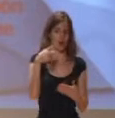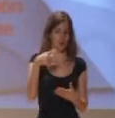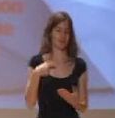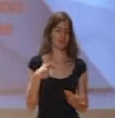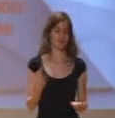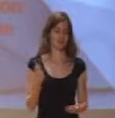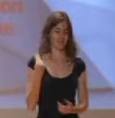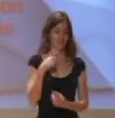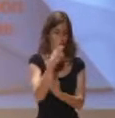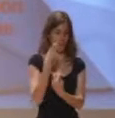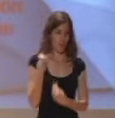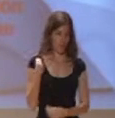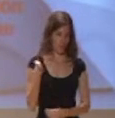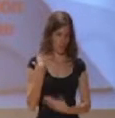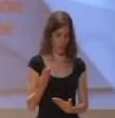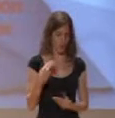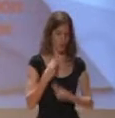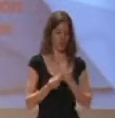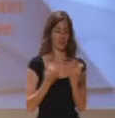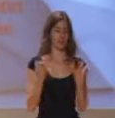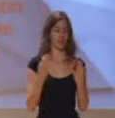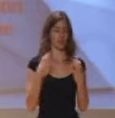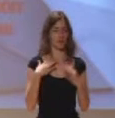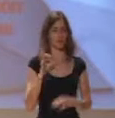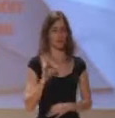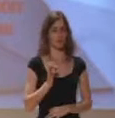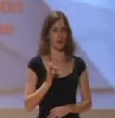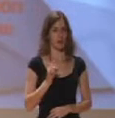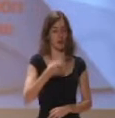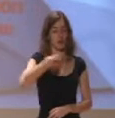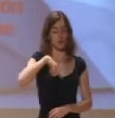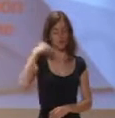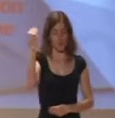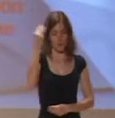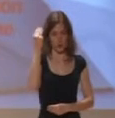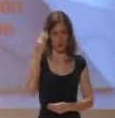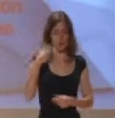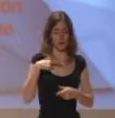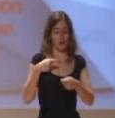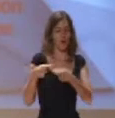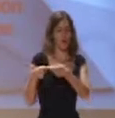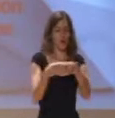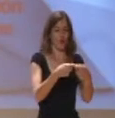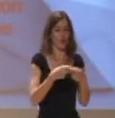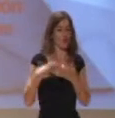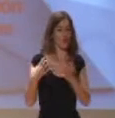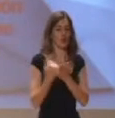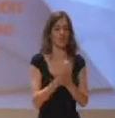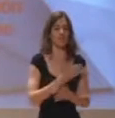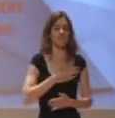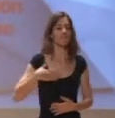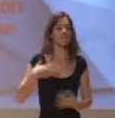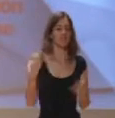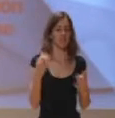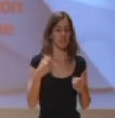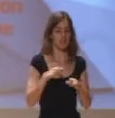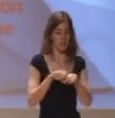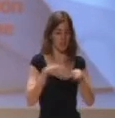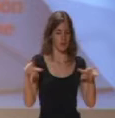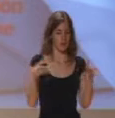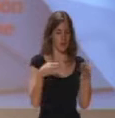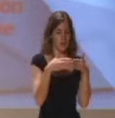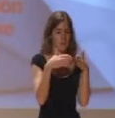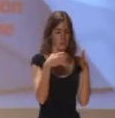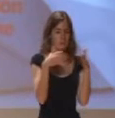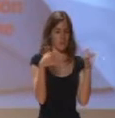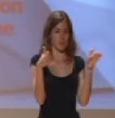make is about this. And I think that all of the consortium wishes to, little